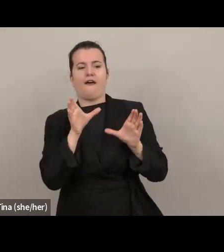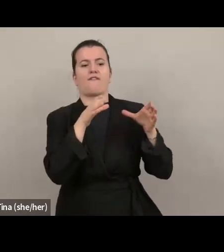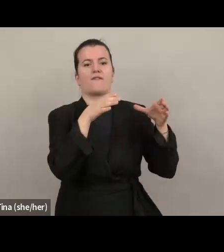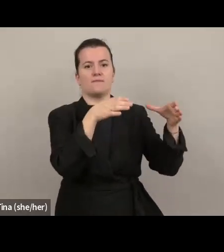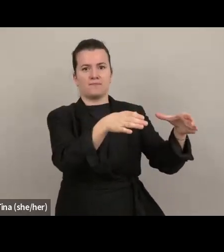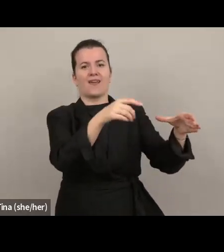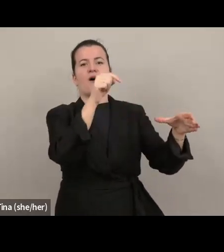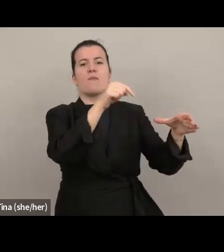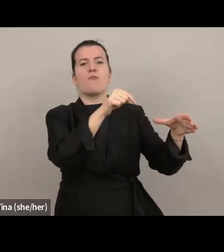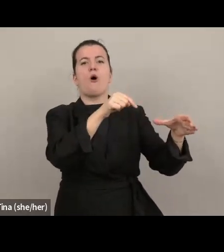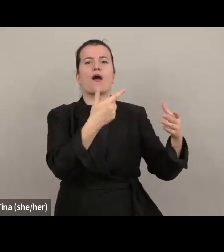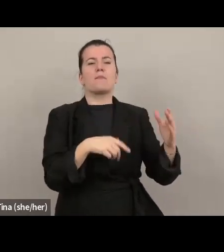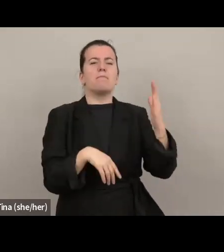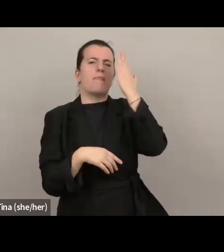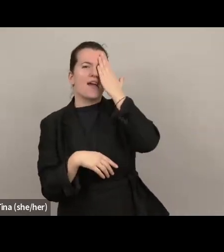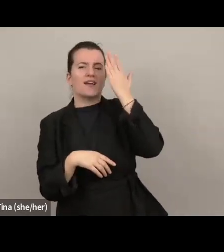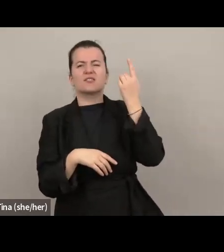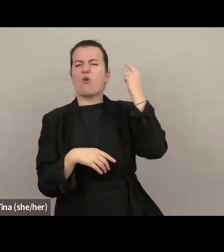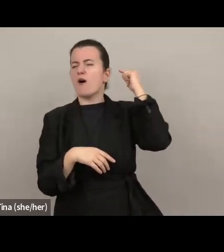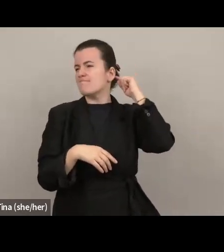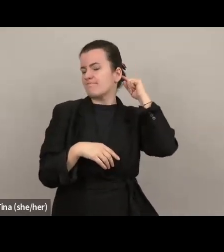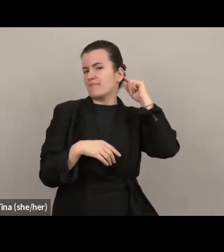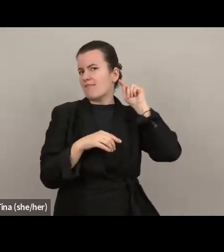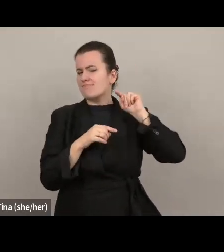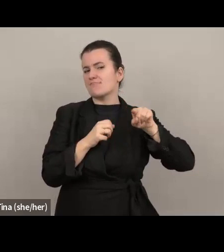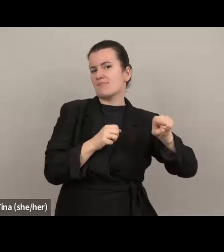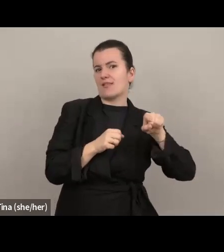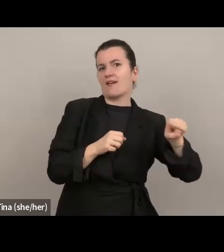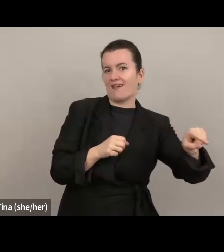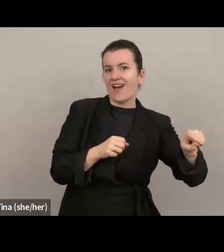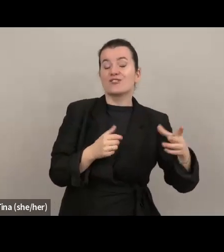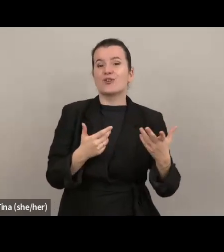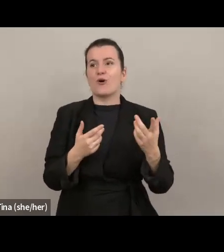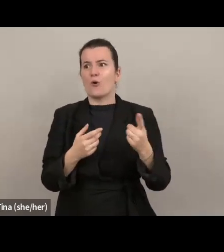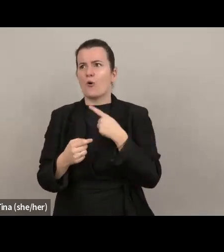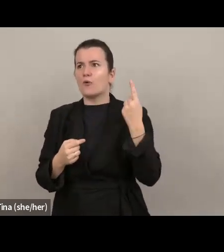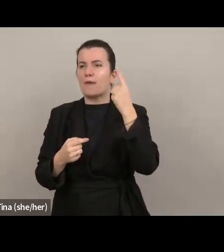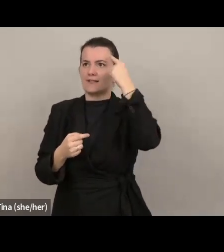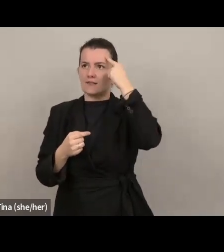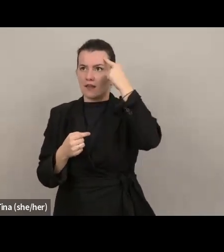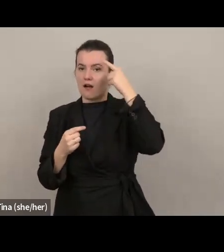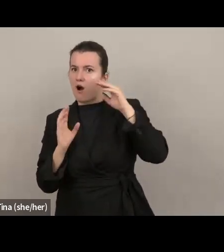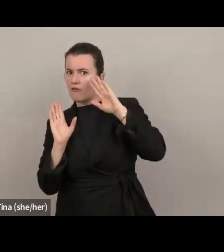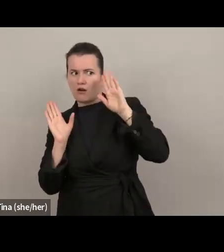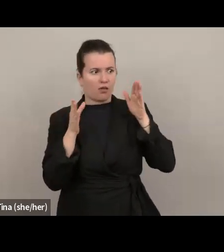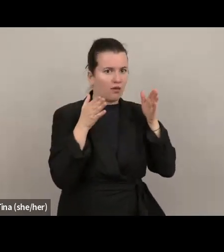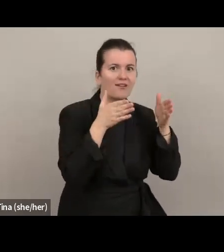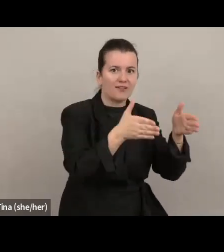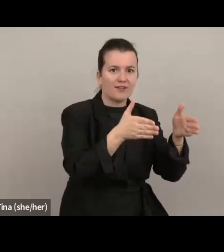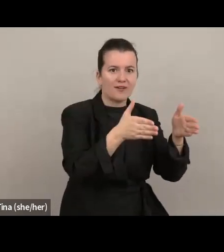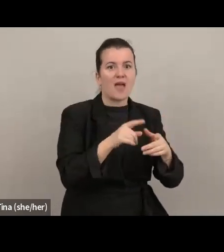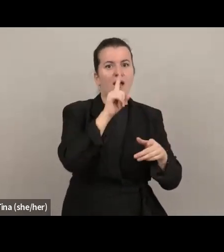contextual disparities. For me, the critical entry point would be in really highlighting the